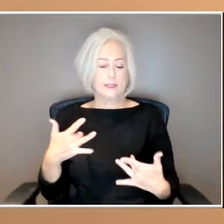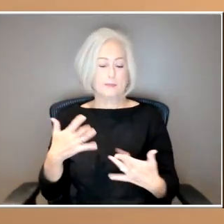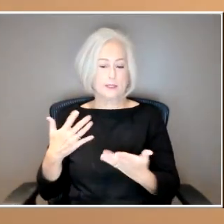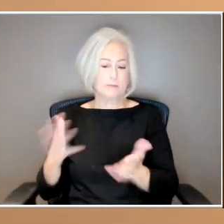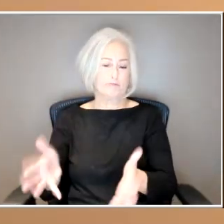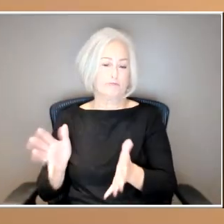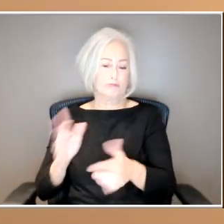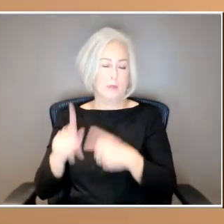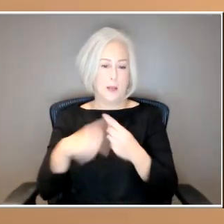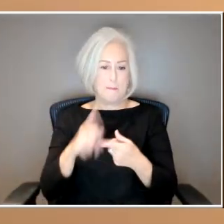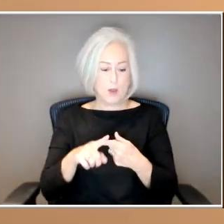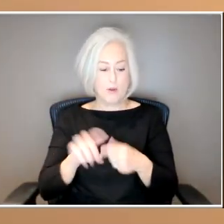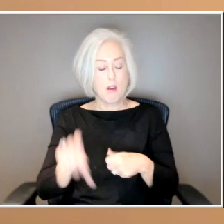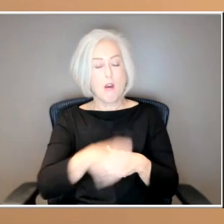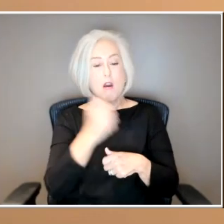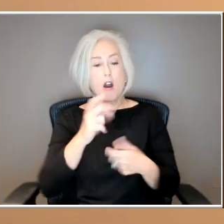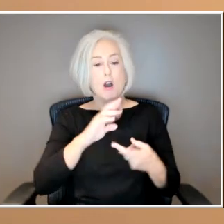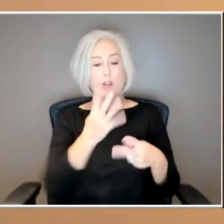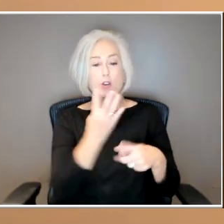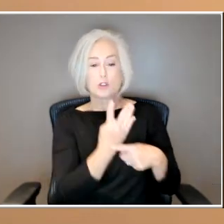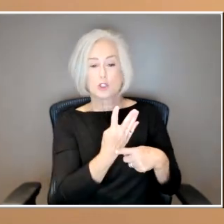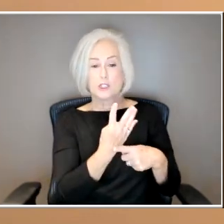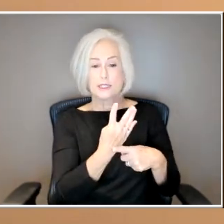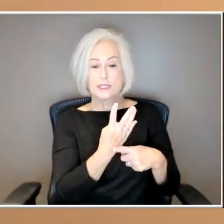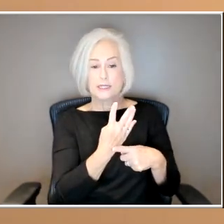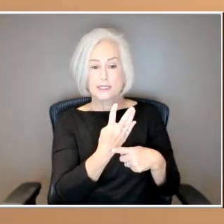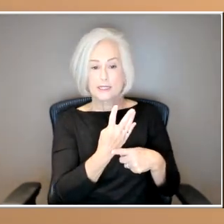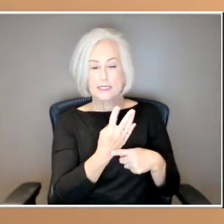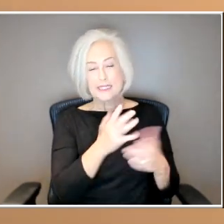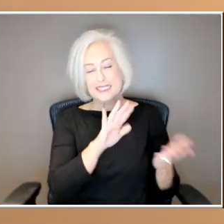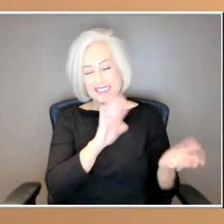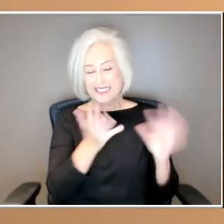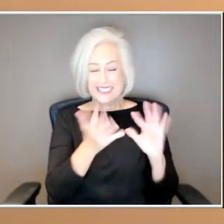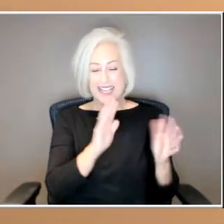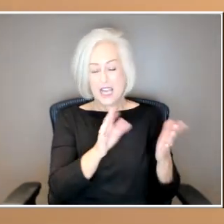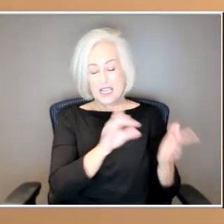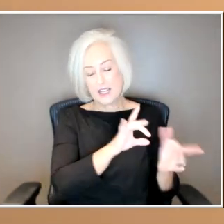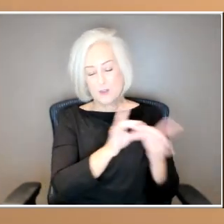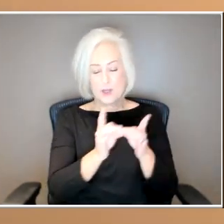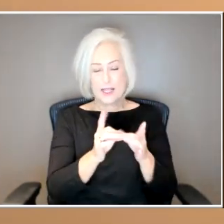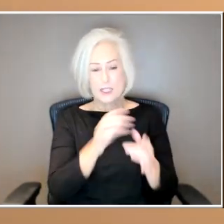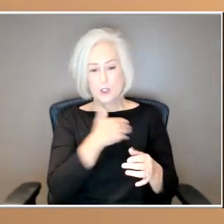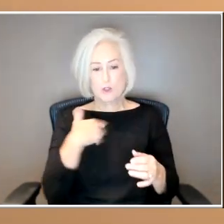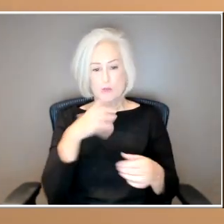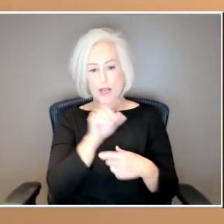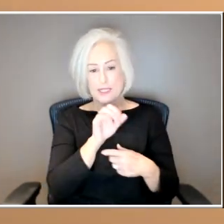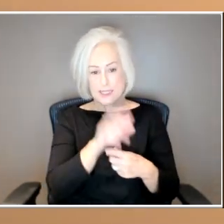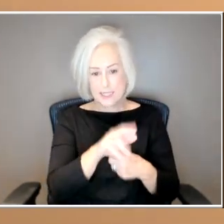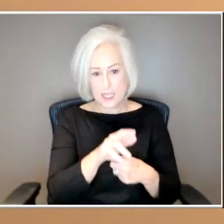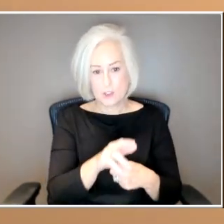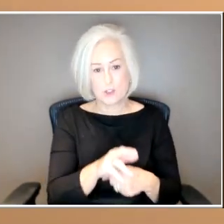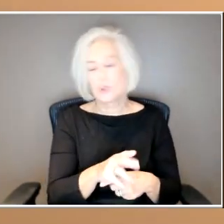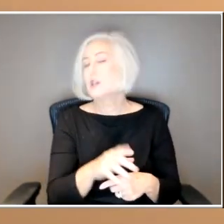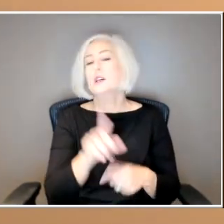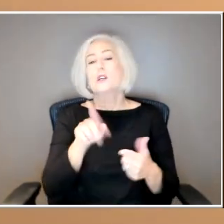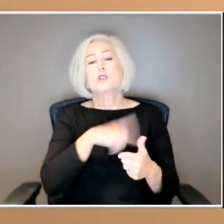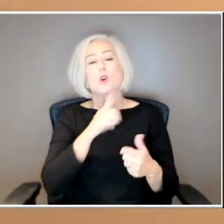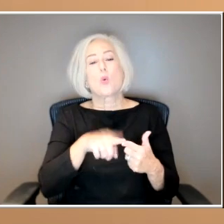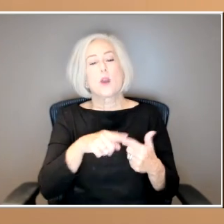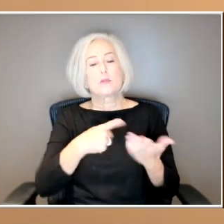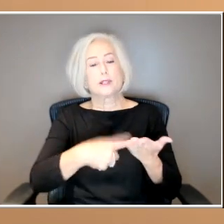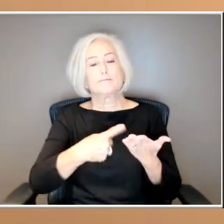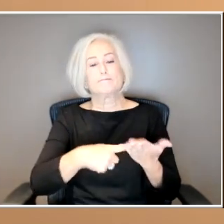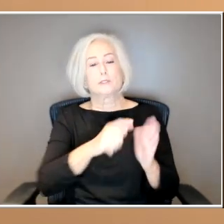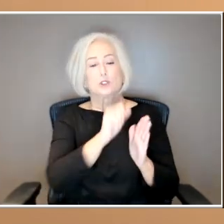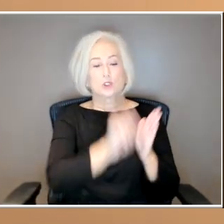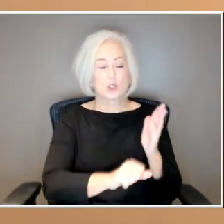about. Some of the other genes are a little bit loosely associated with breast cancer. So then when we're talking about surgery, we're trying to figure out